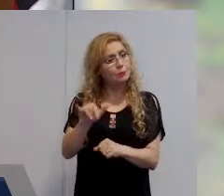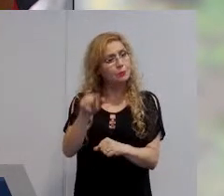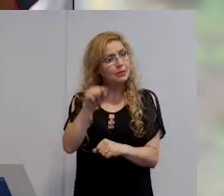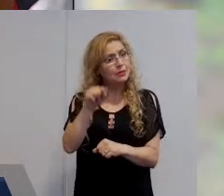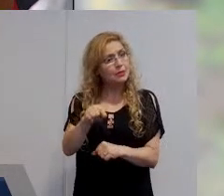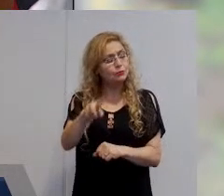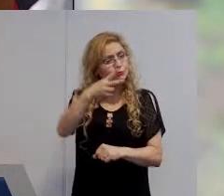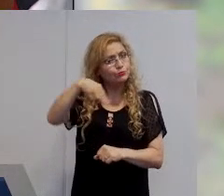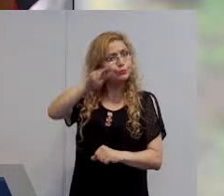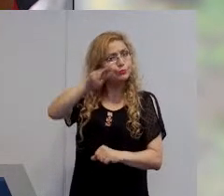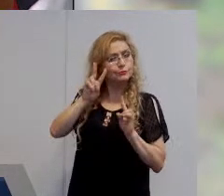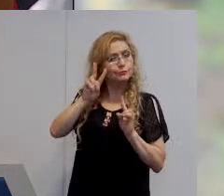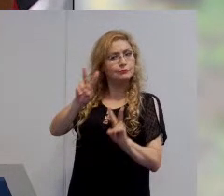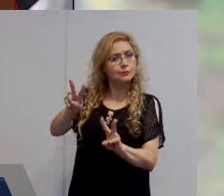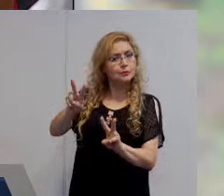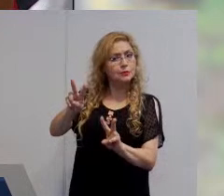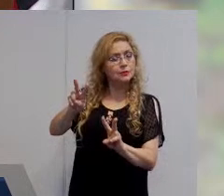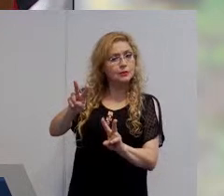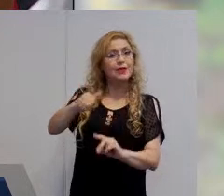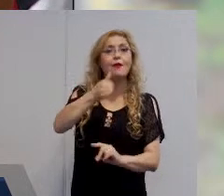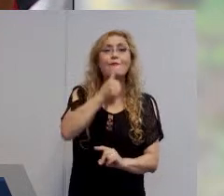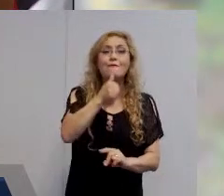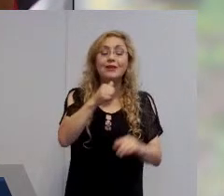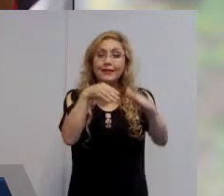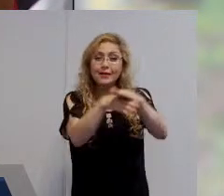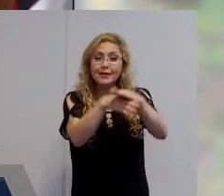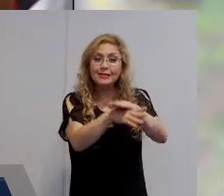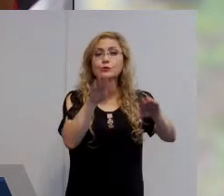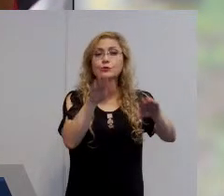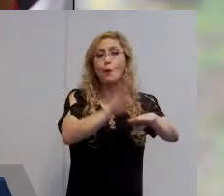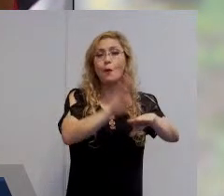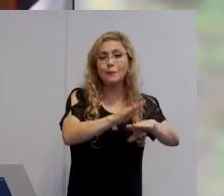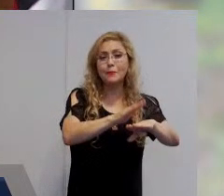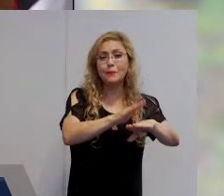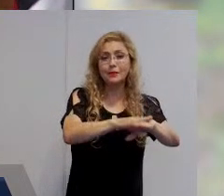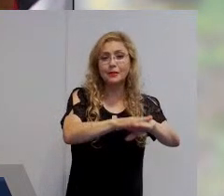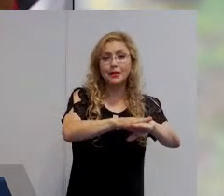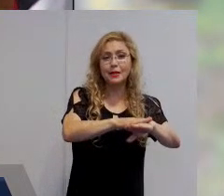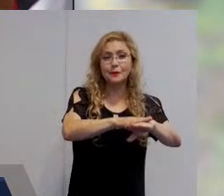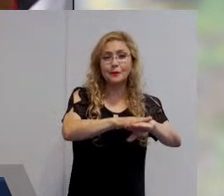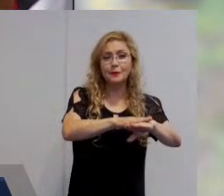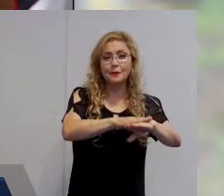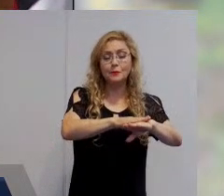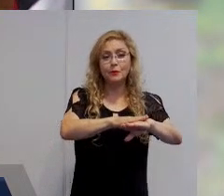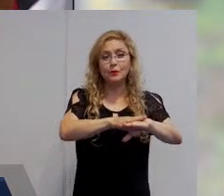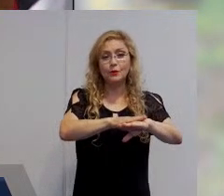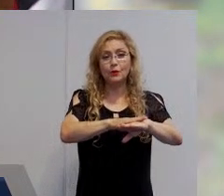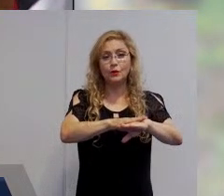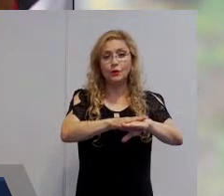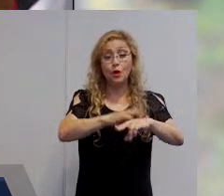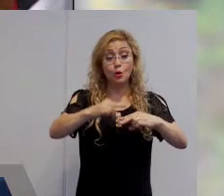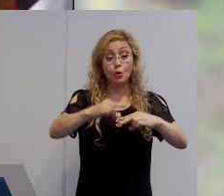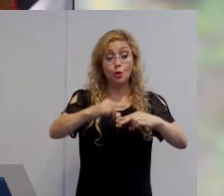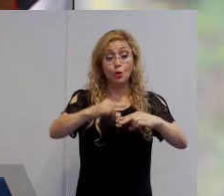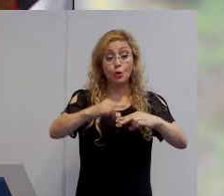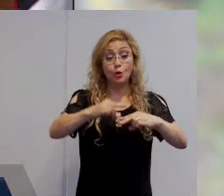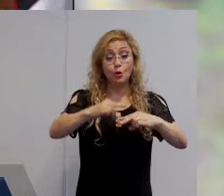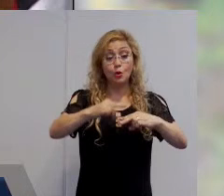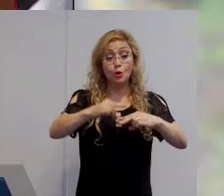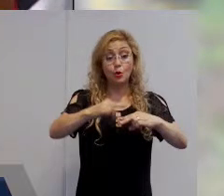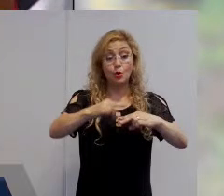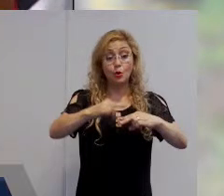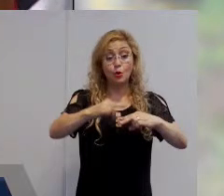their production. We have seen that the lack of access to loans, to capital, in order to